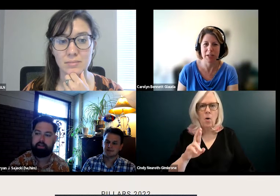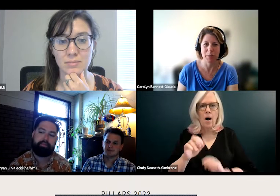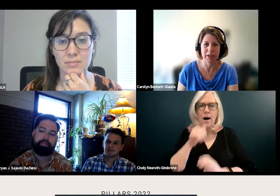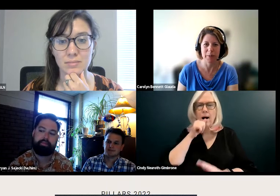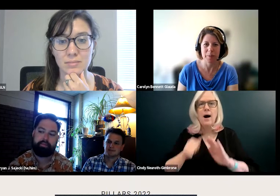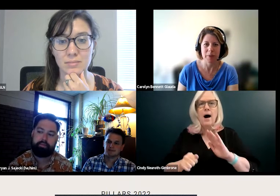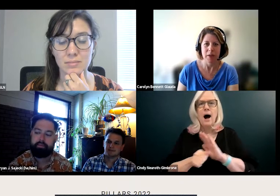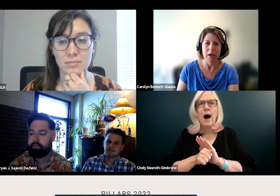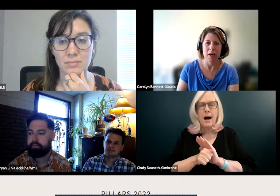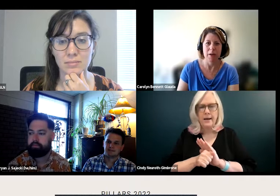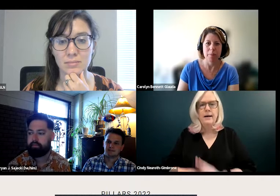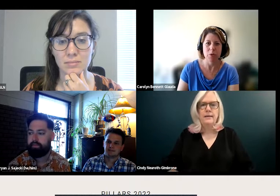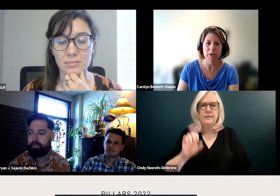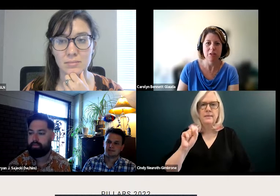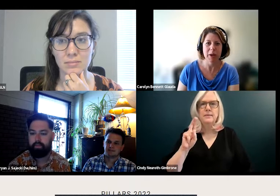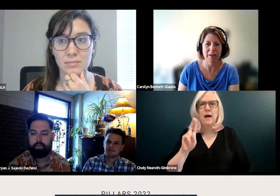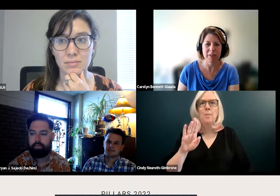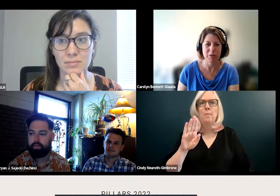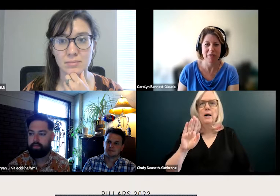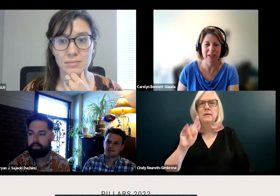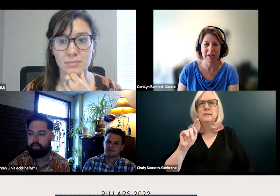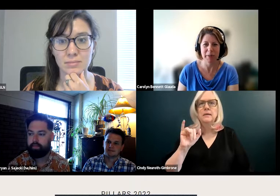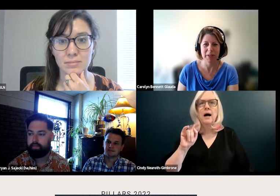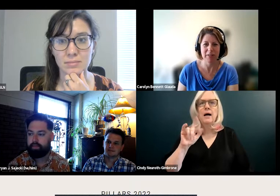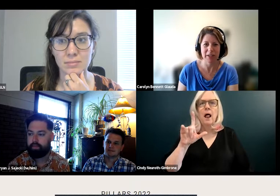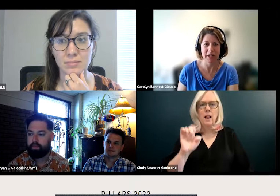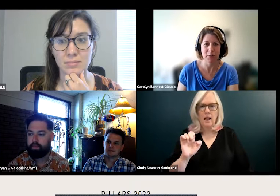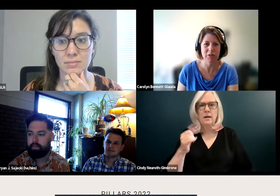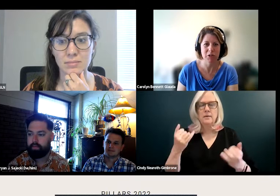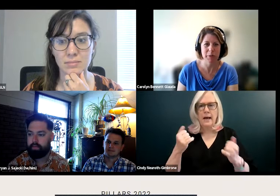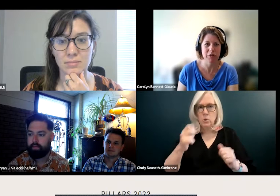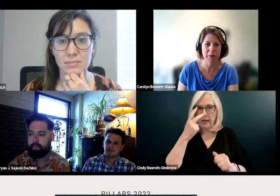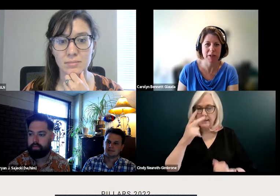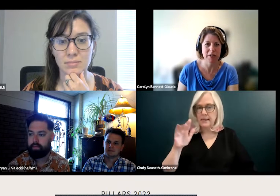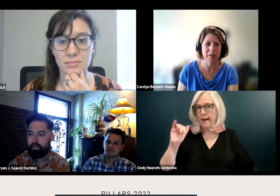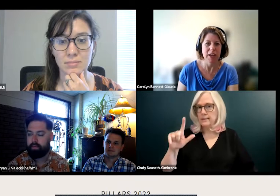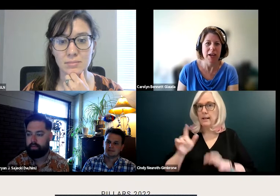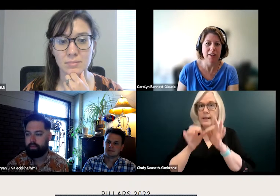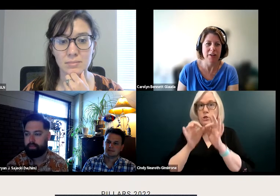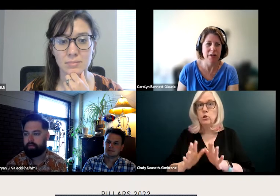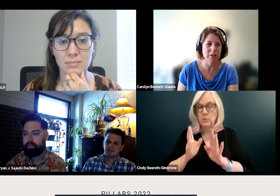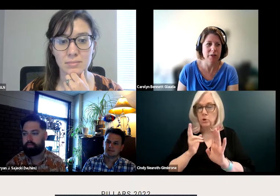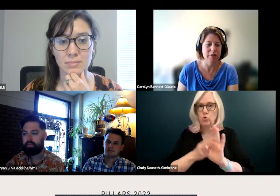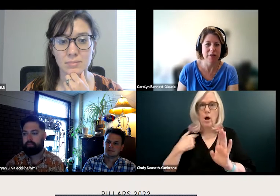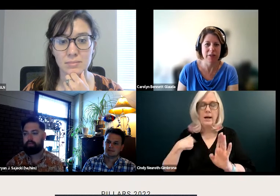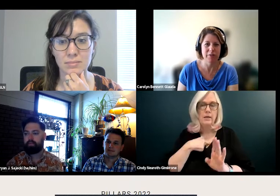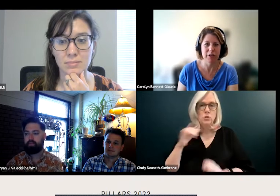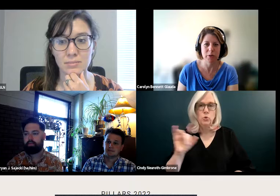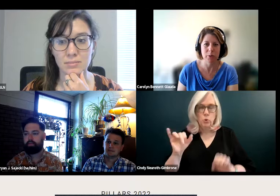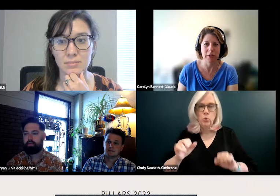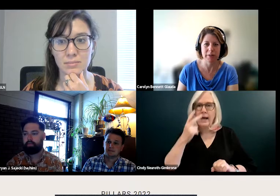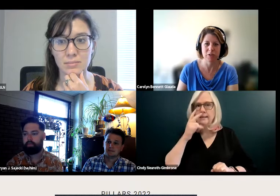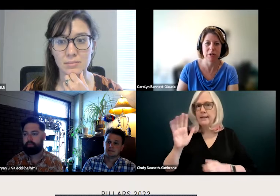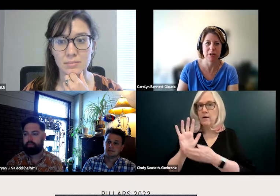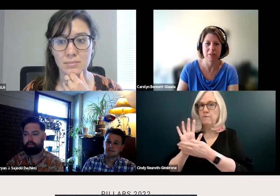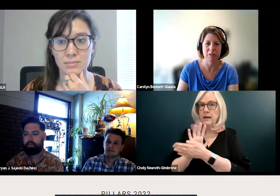be enabled now. We also have, as you can see, an American Sign Language interpreter joining us, and you can see their